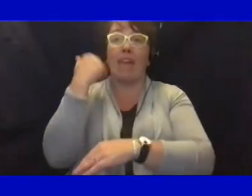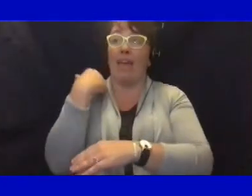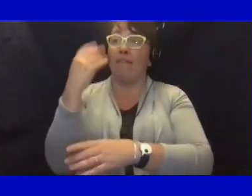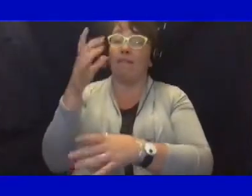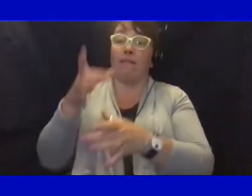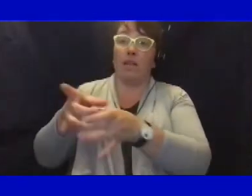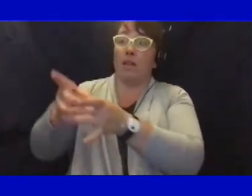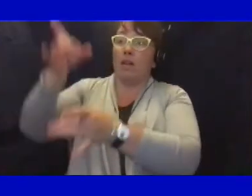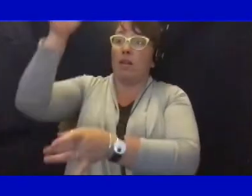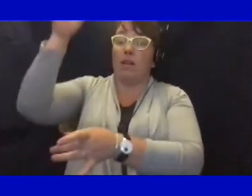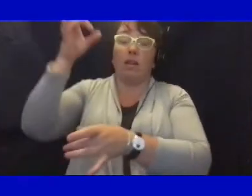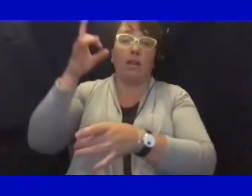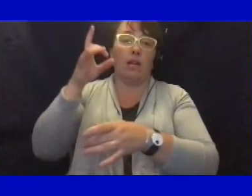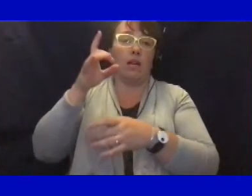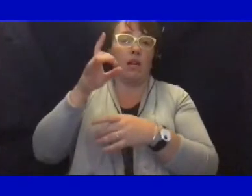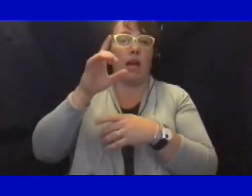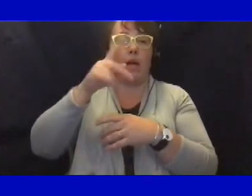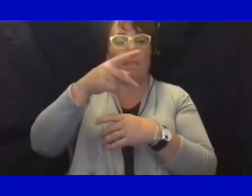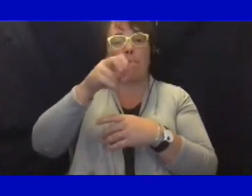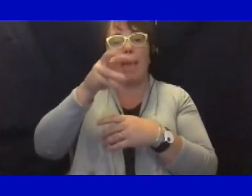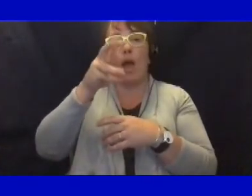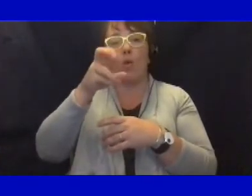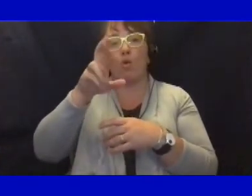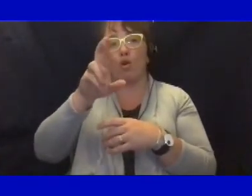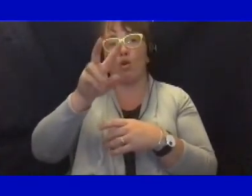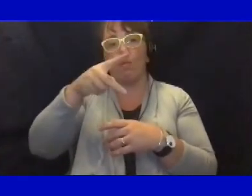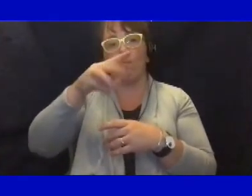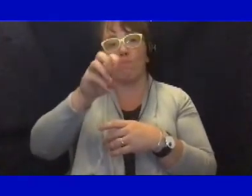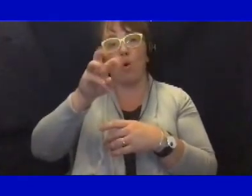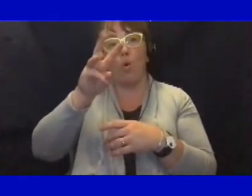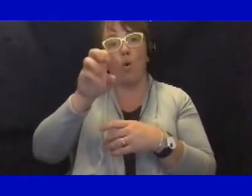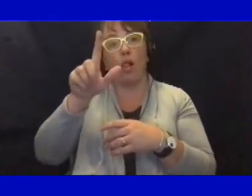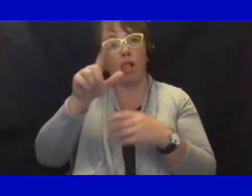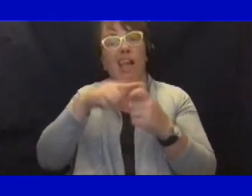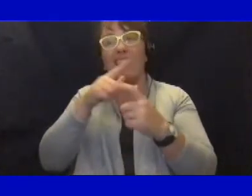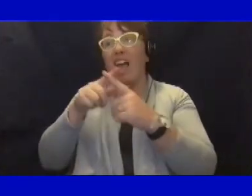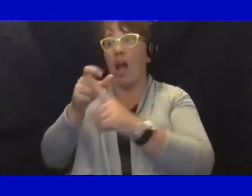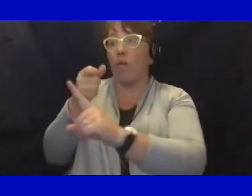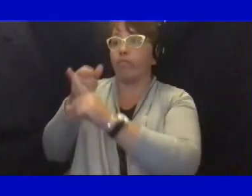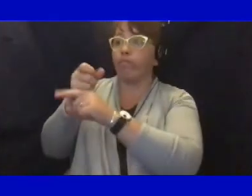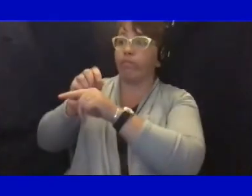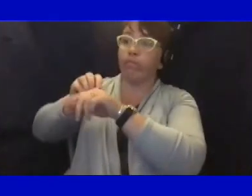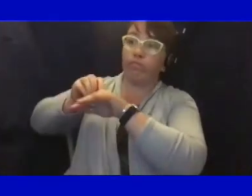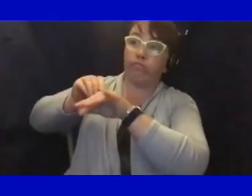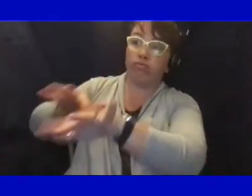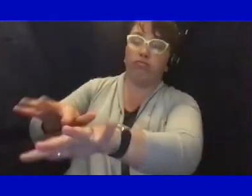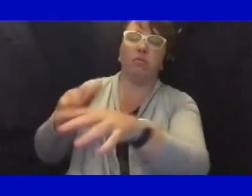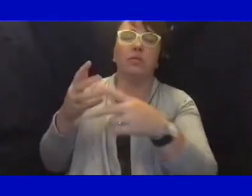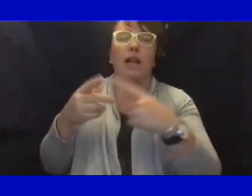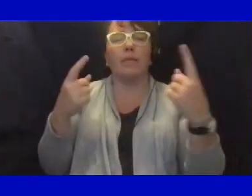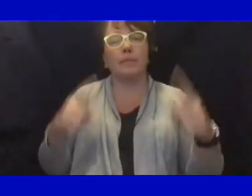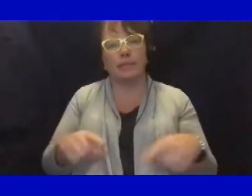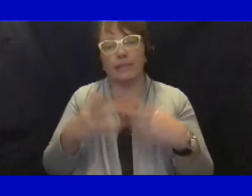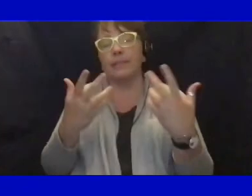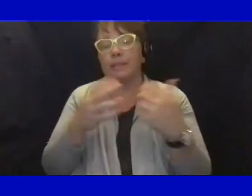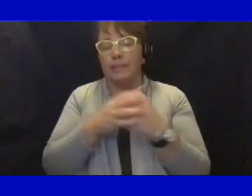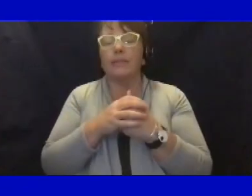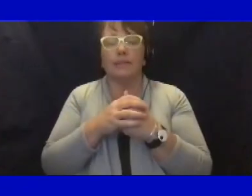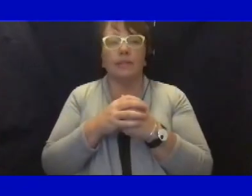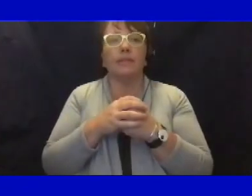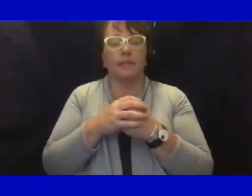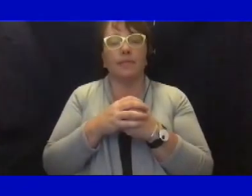that prevent you from driving around the community, and potentially a loss of utilities that prevent you from having electricity or water or maybe even telephone